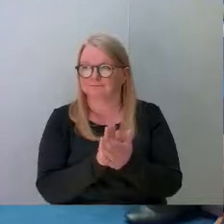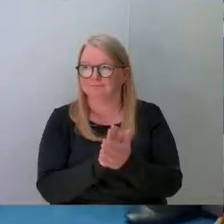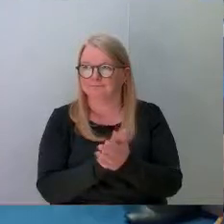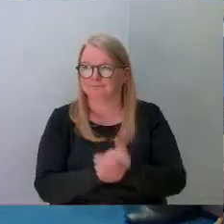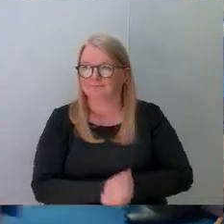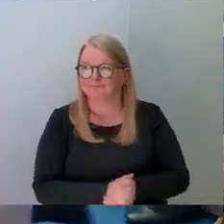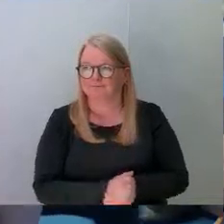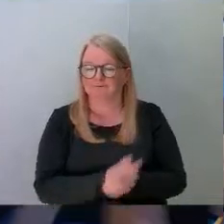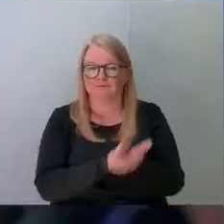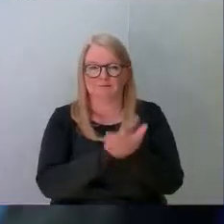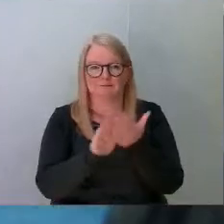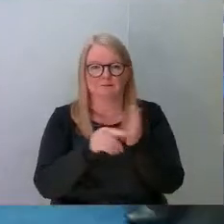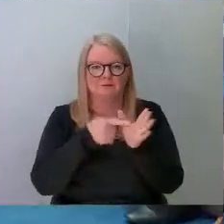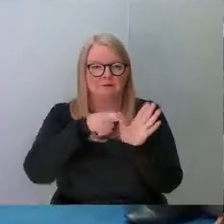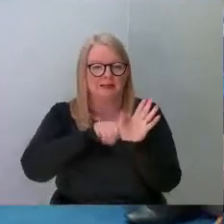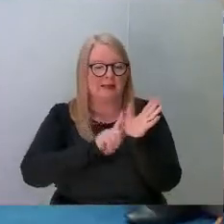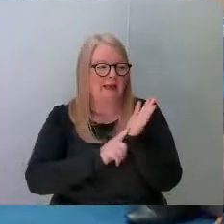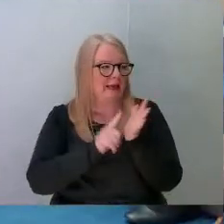Hayley Shaw.